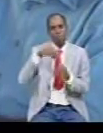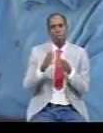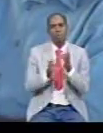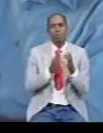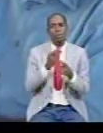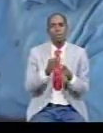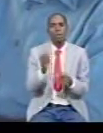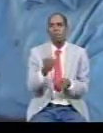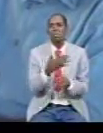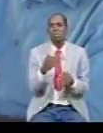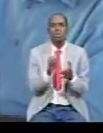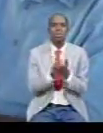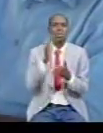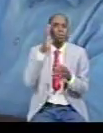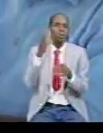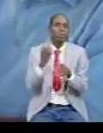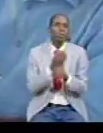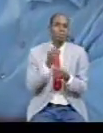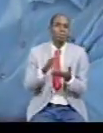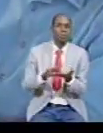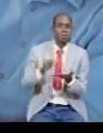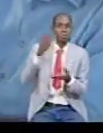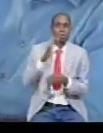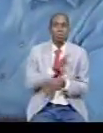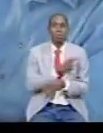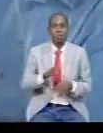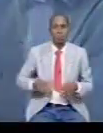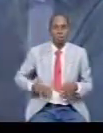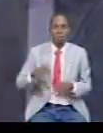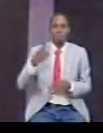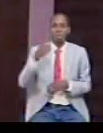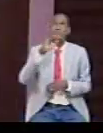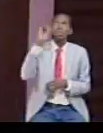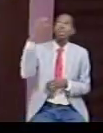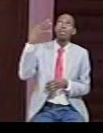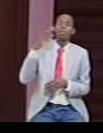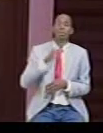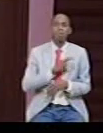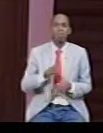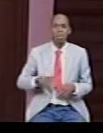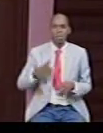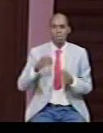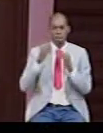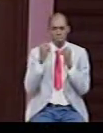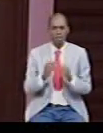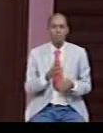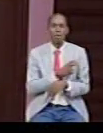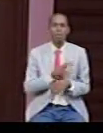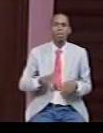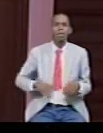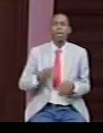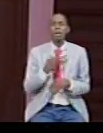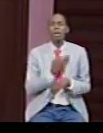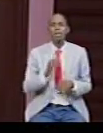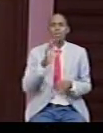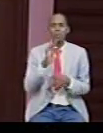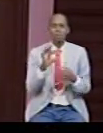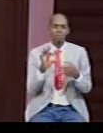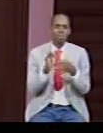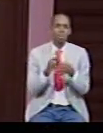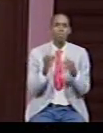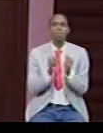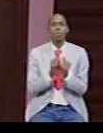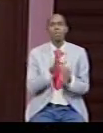that will take the glory of Christ, the grace of Christ, the power of Christ, and your connection with